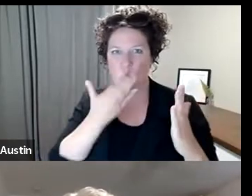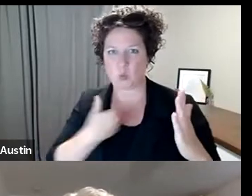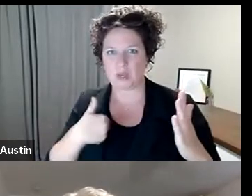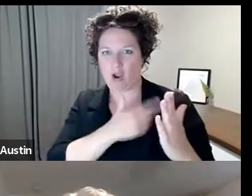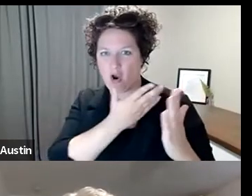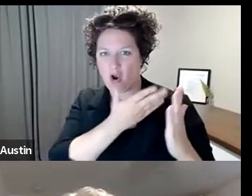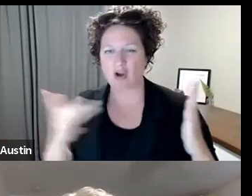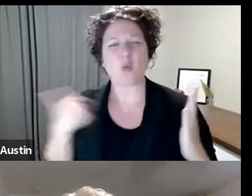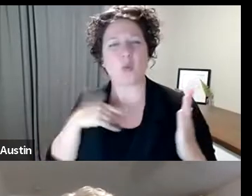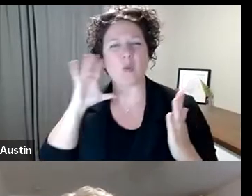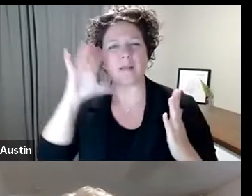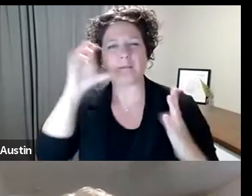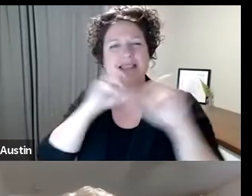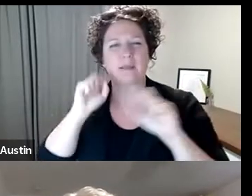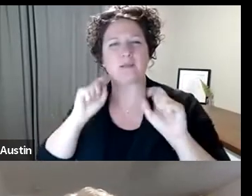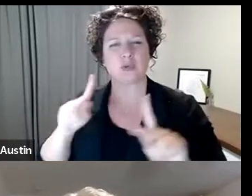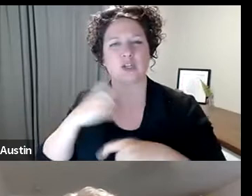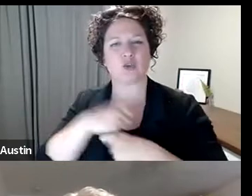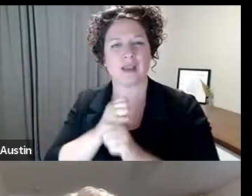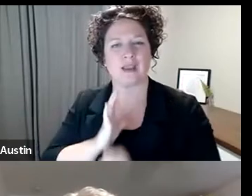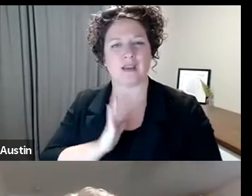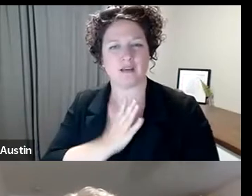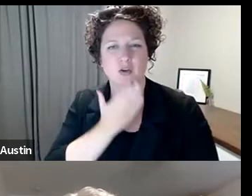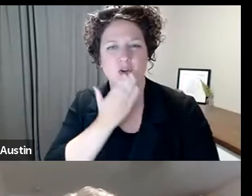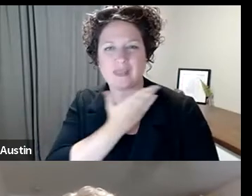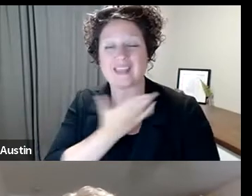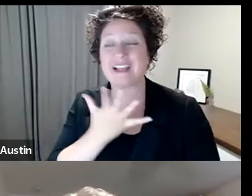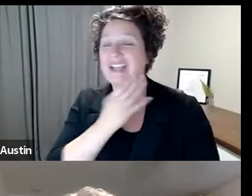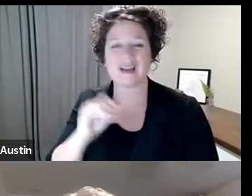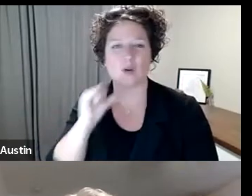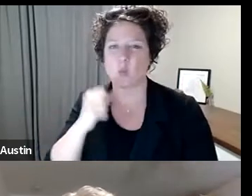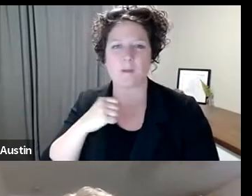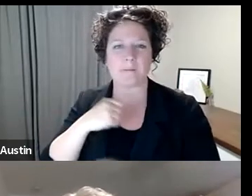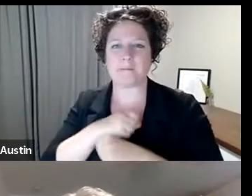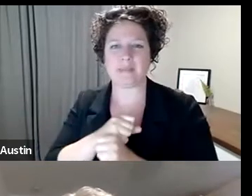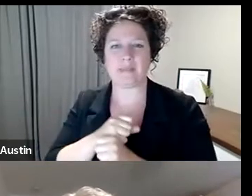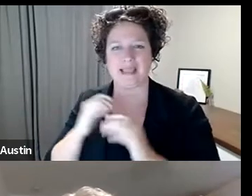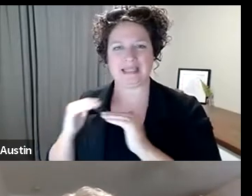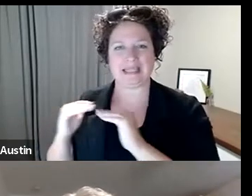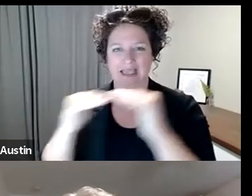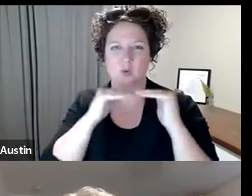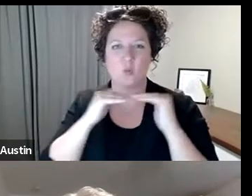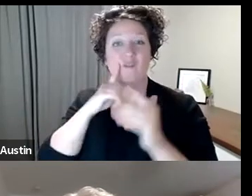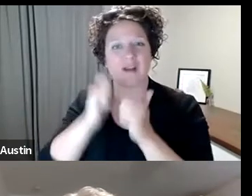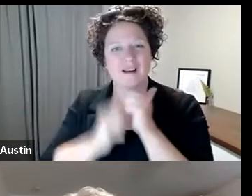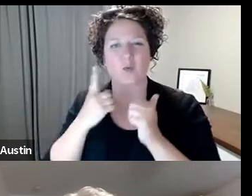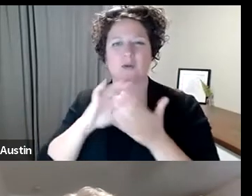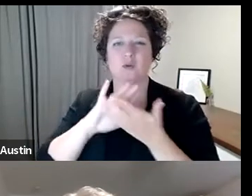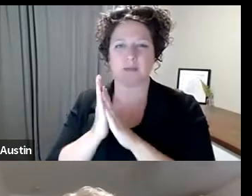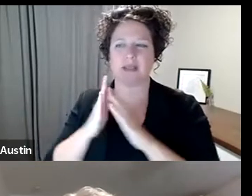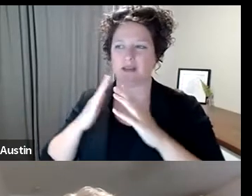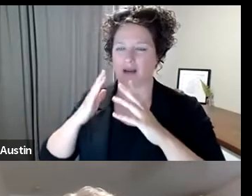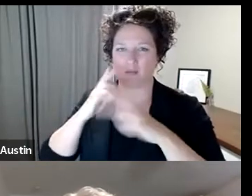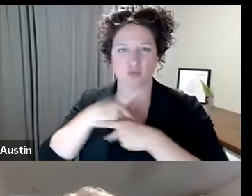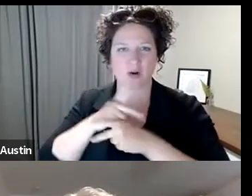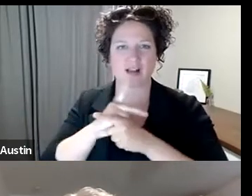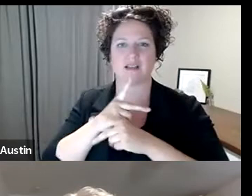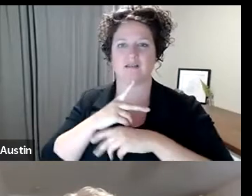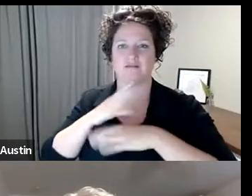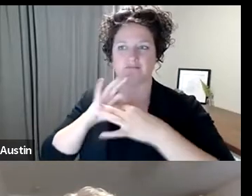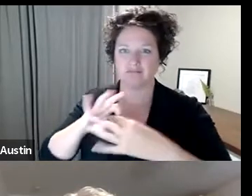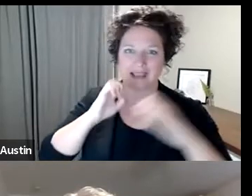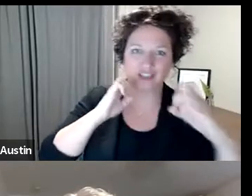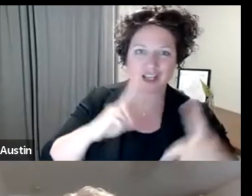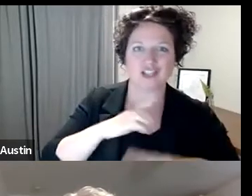good things. And we're also not going to provide an equal playing field for people to be productive in education, in employment,